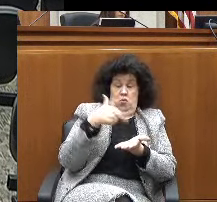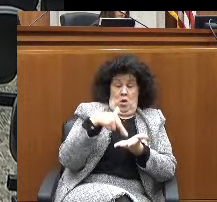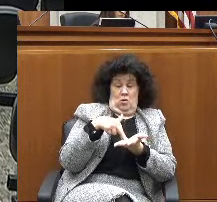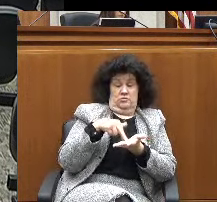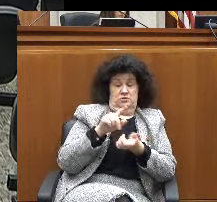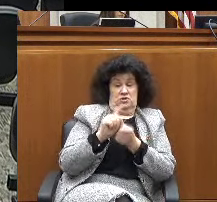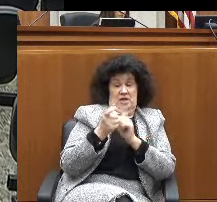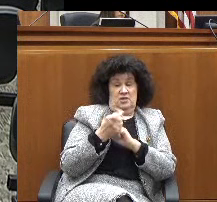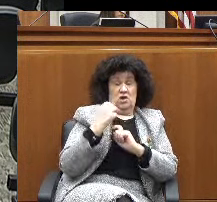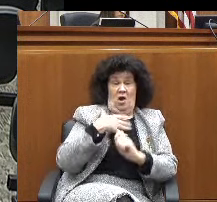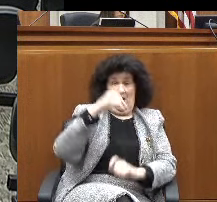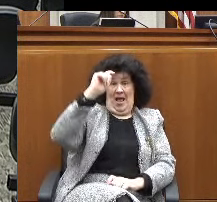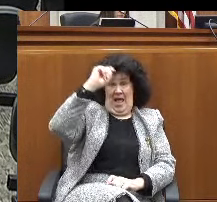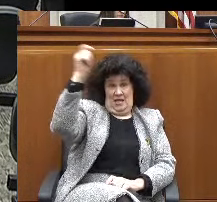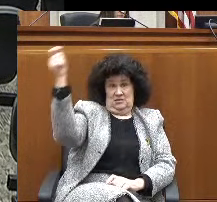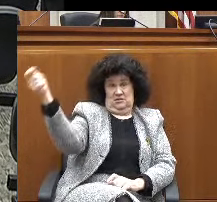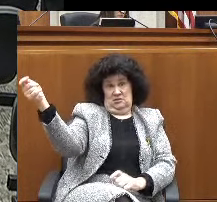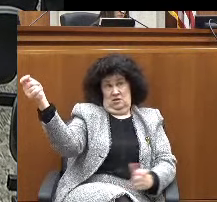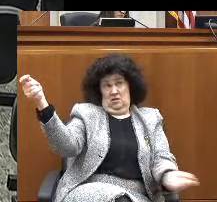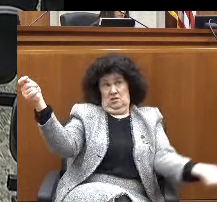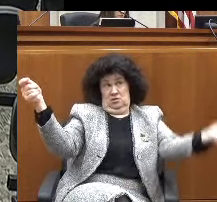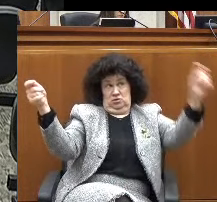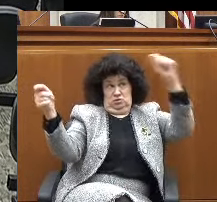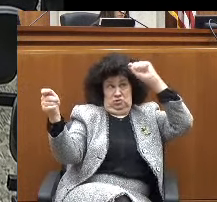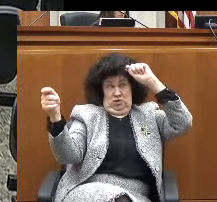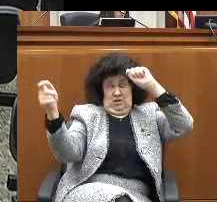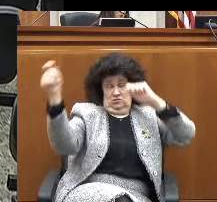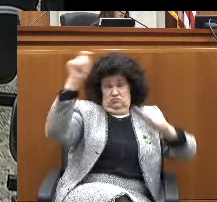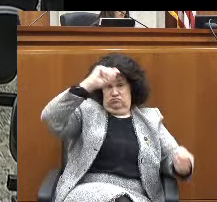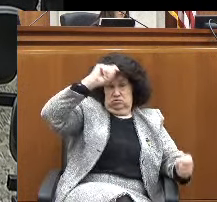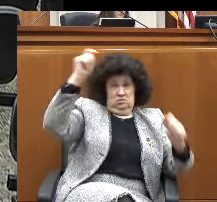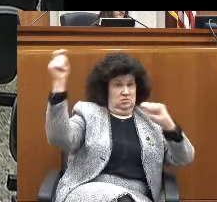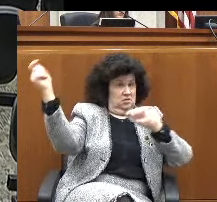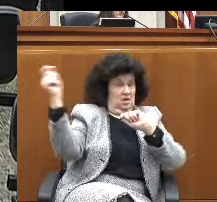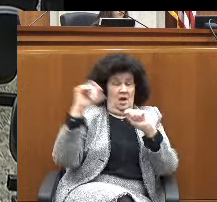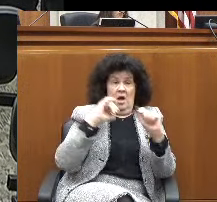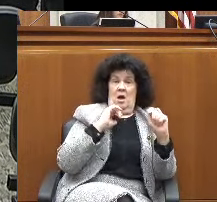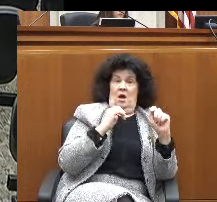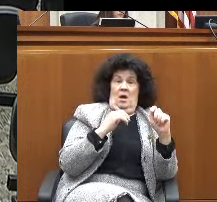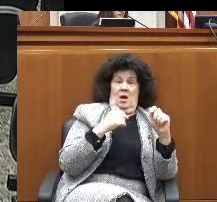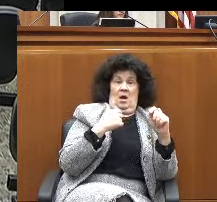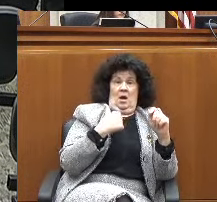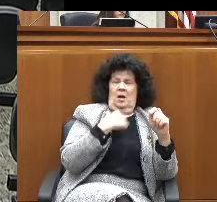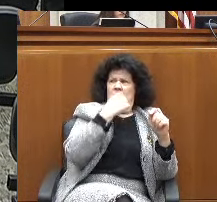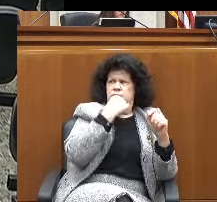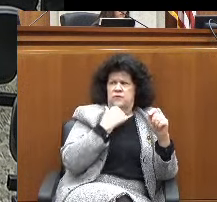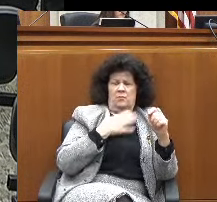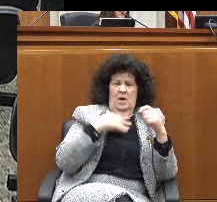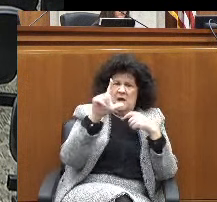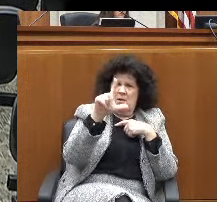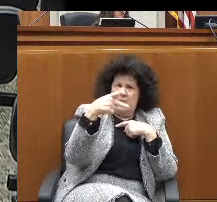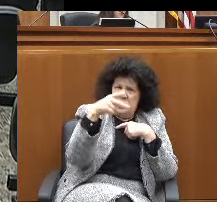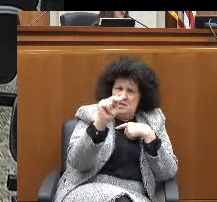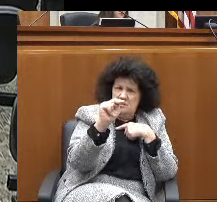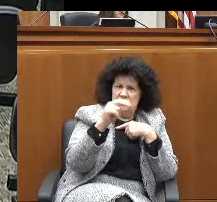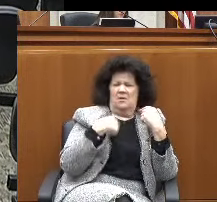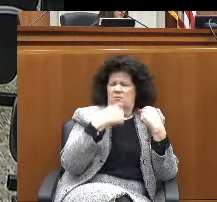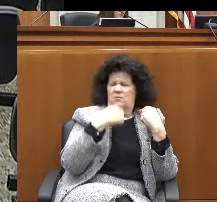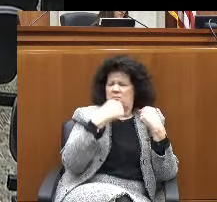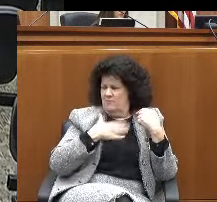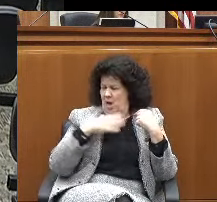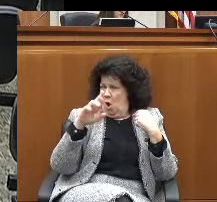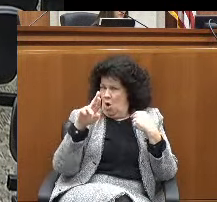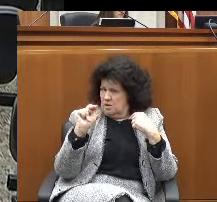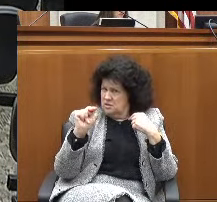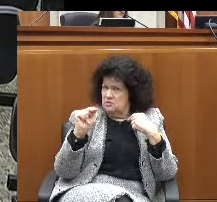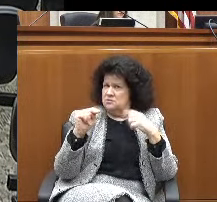changed and our hats have changed. I could not have done it without the LPNs that I have hired, and I could not have done it with the RNs that I have